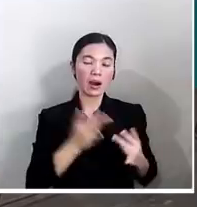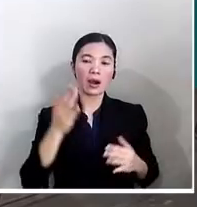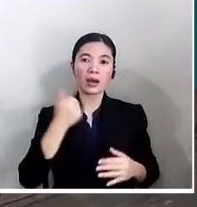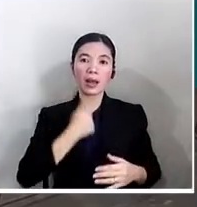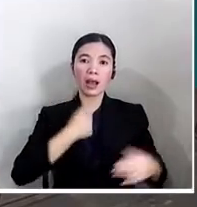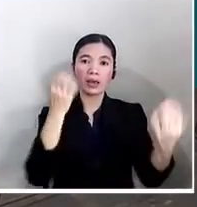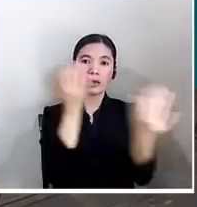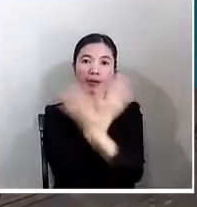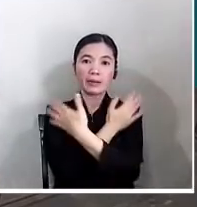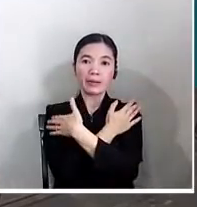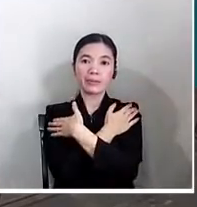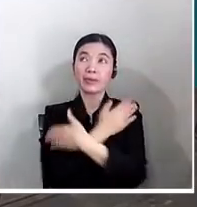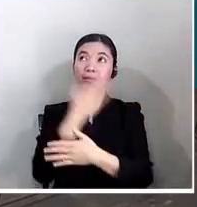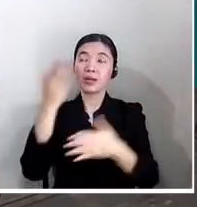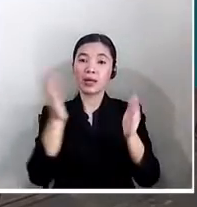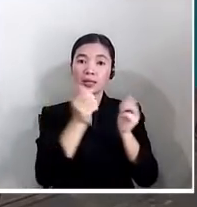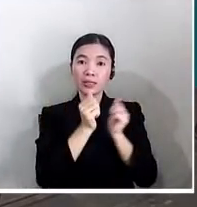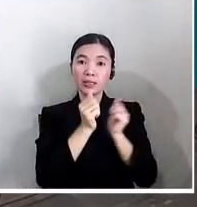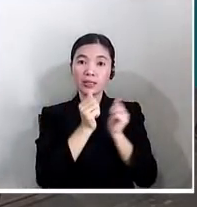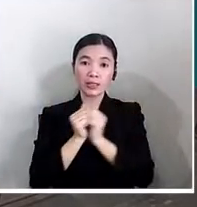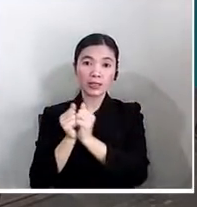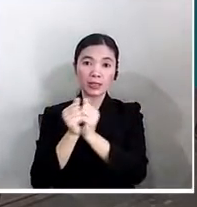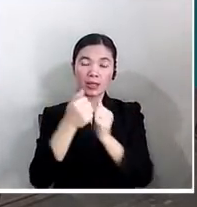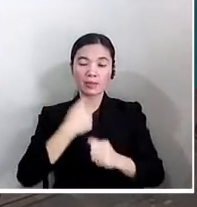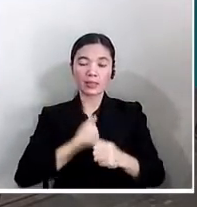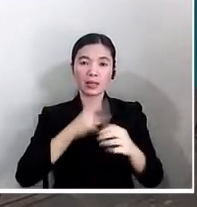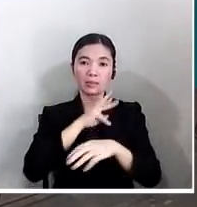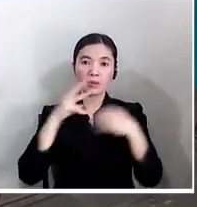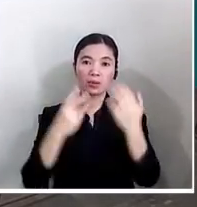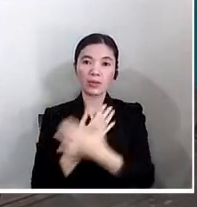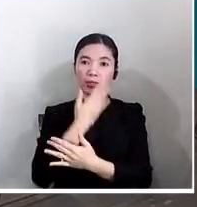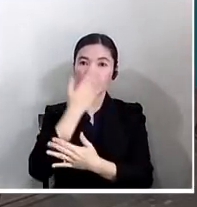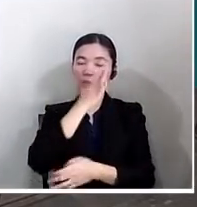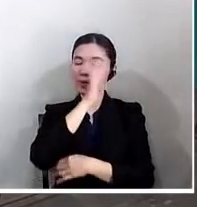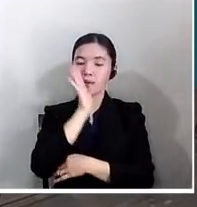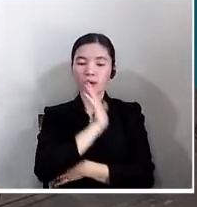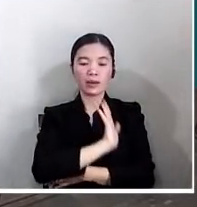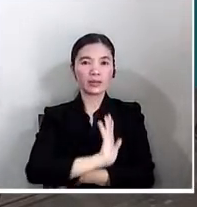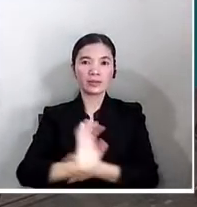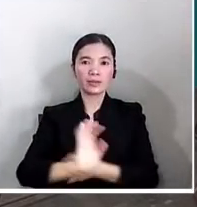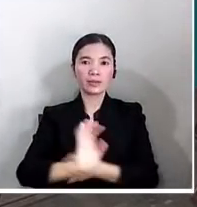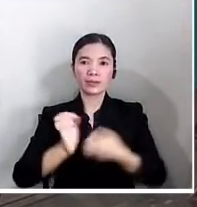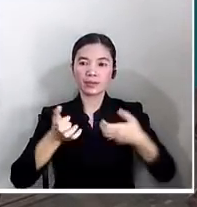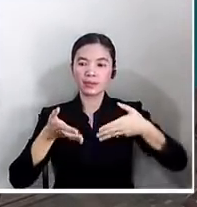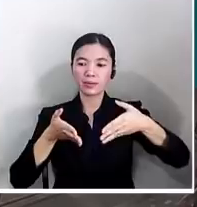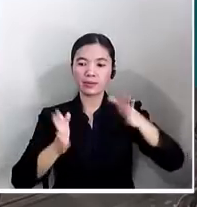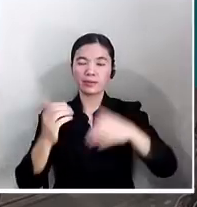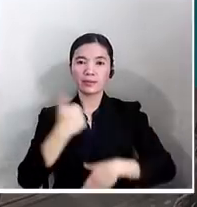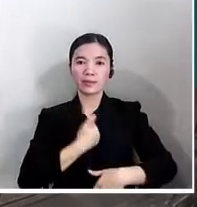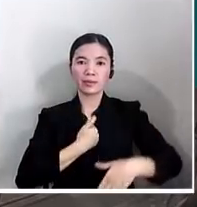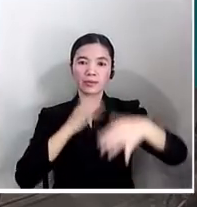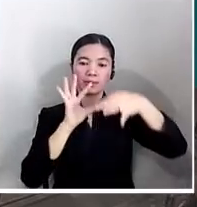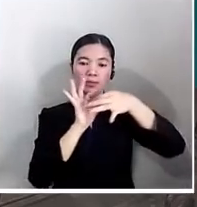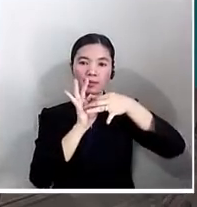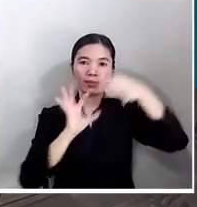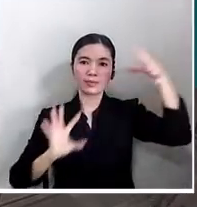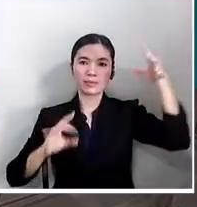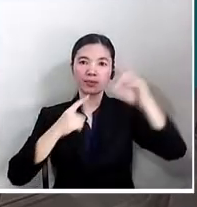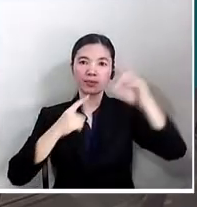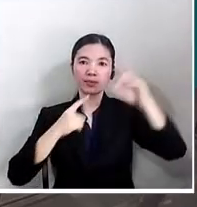you were already there, and unite myself wholly to you. Never permit me to be separated from